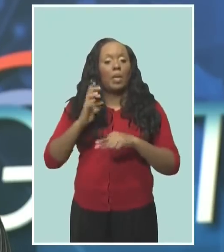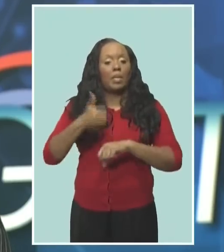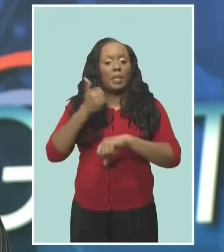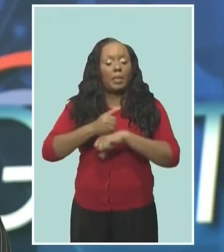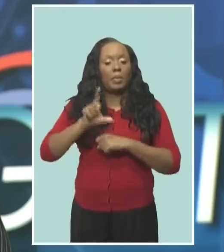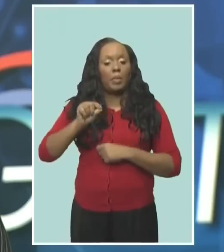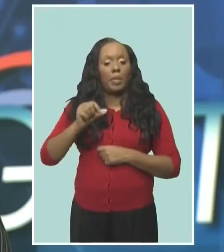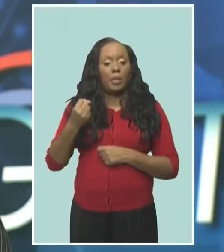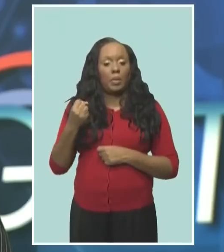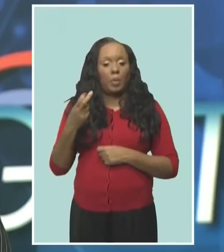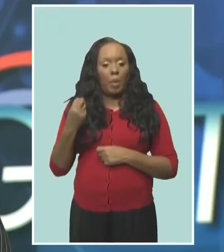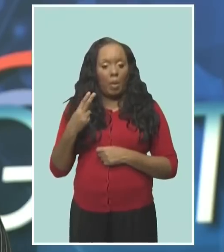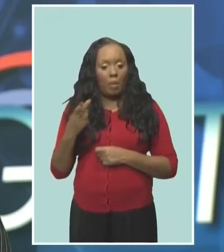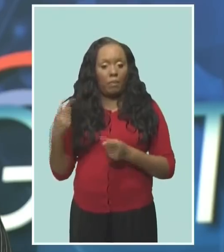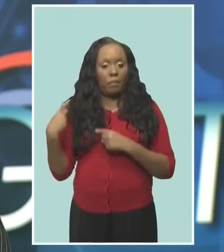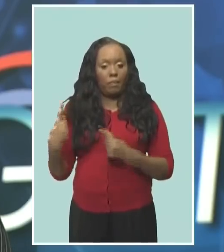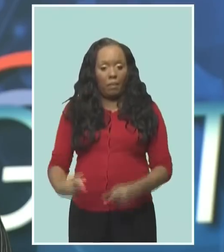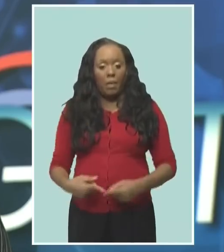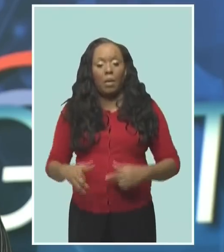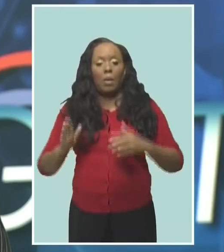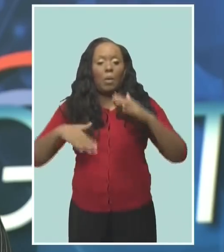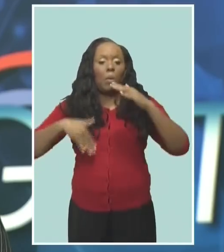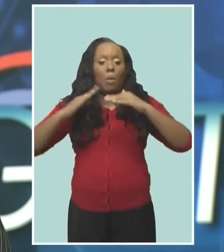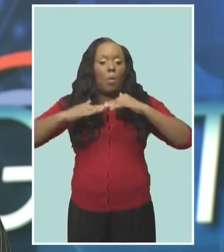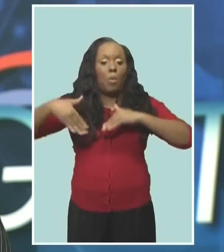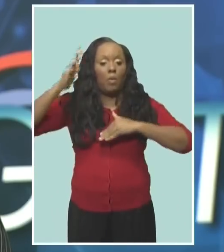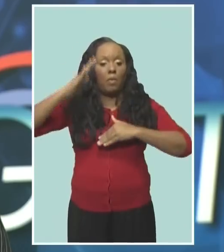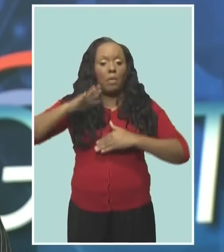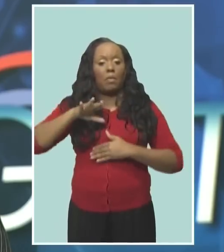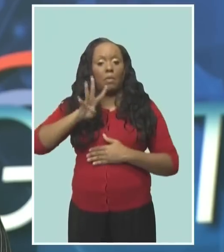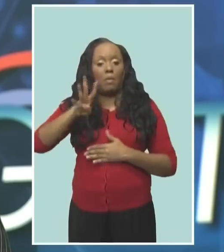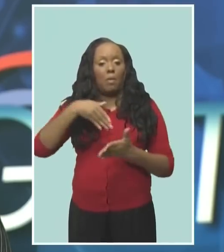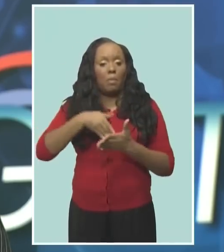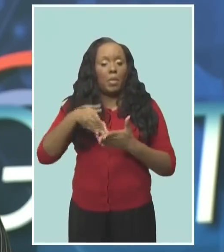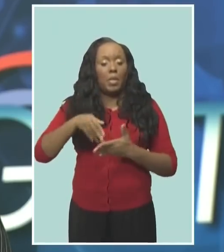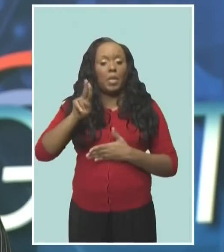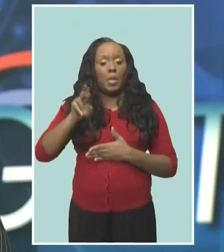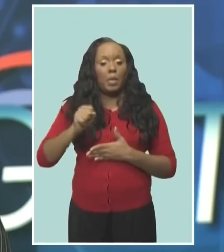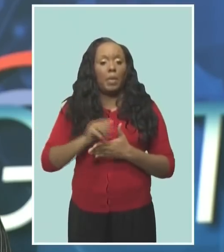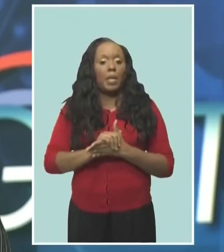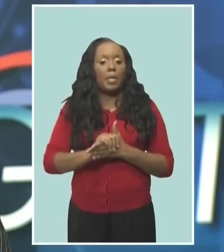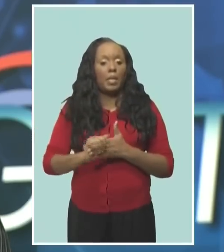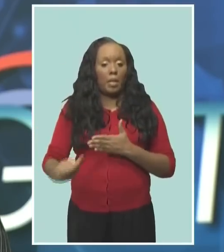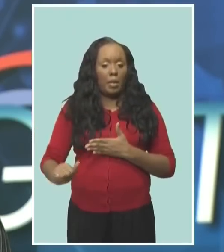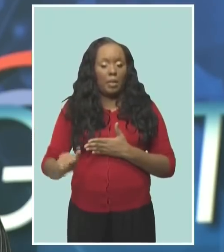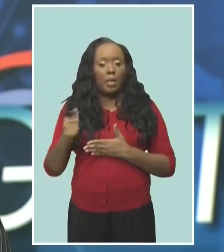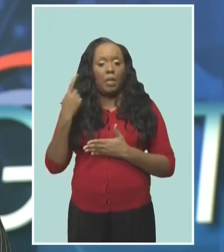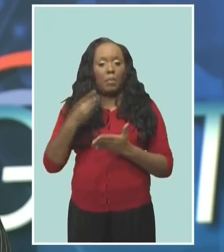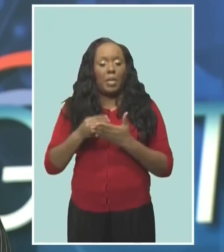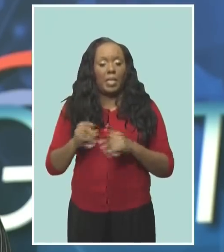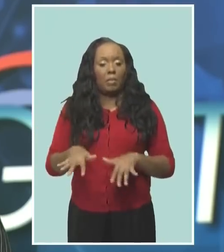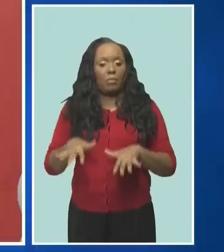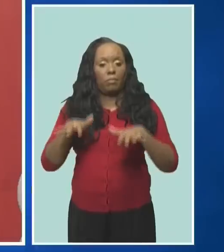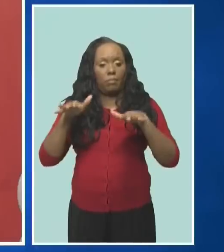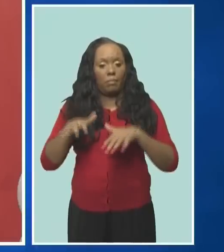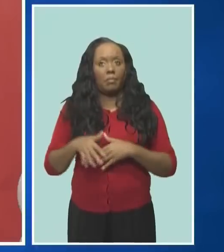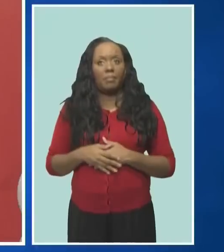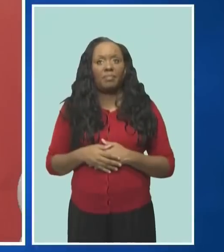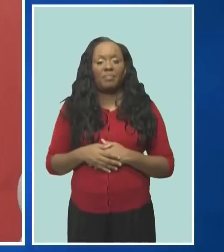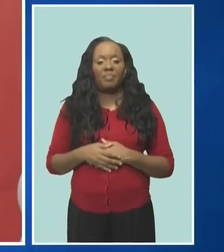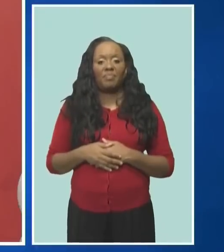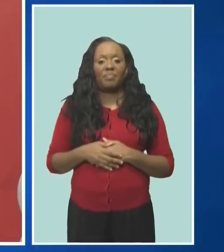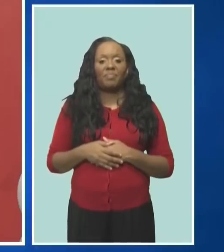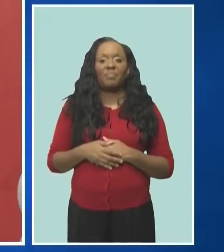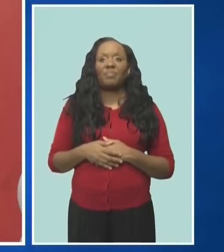2012, Walk for the Cure has raised over US $4 million across the bank's regional footprint. Here,